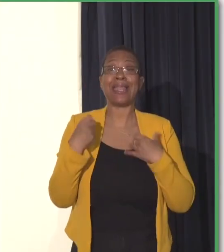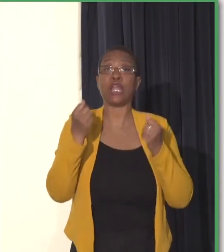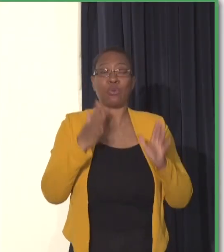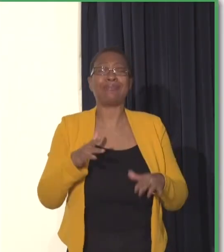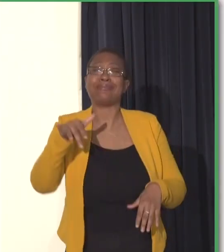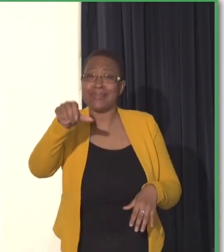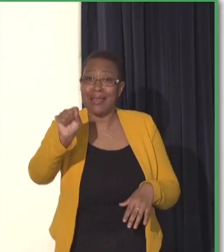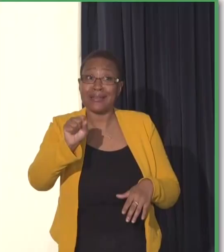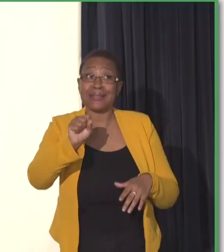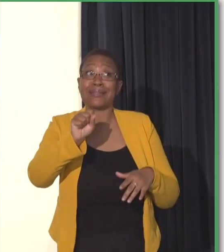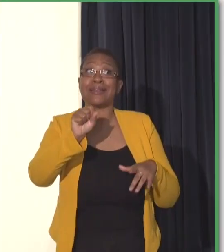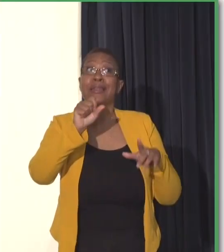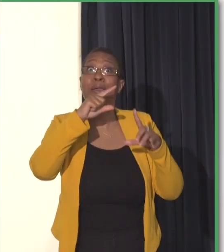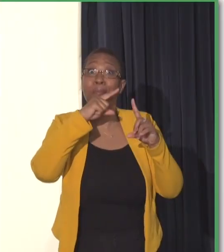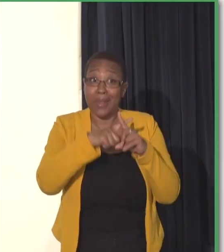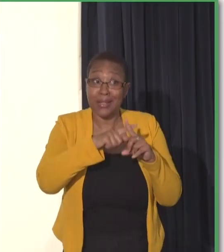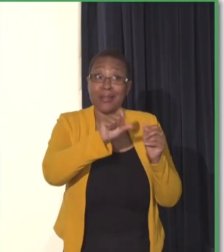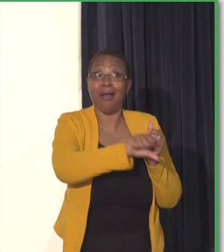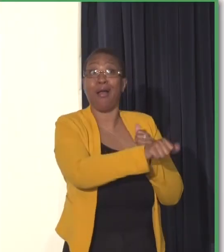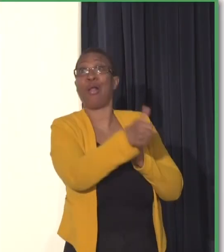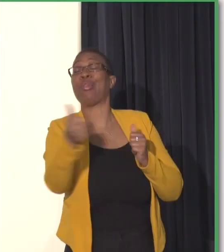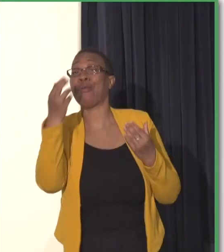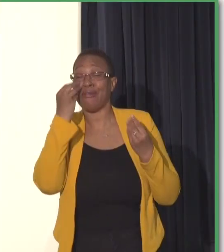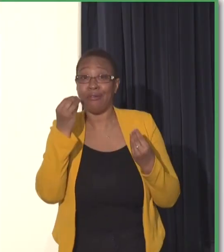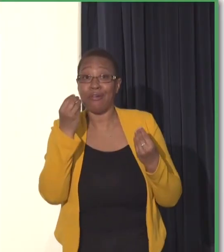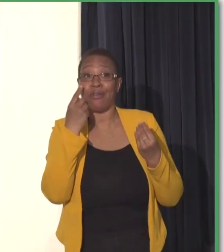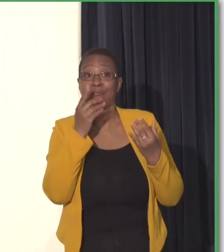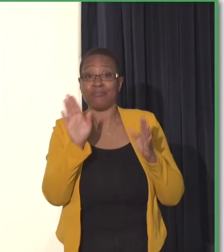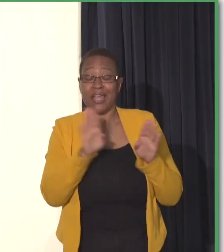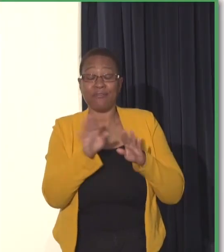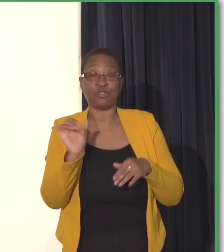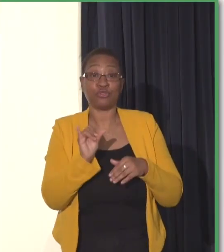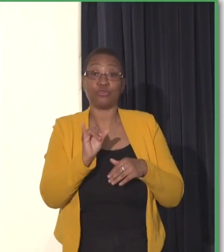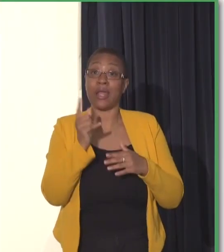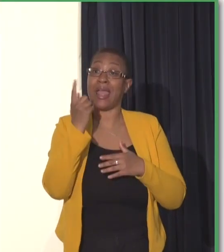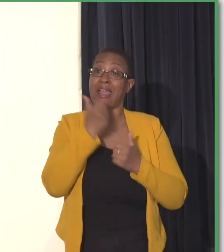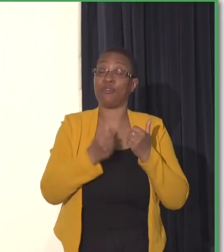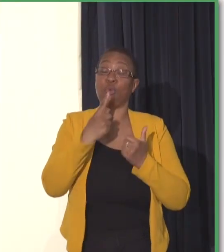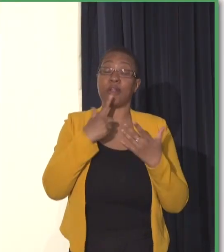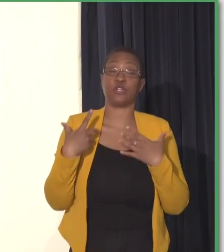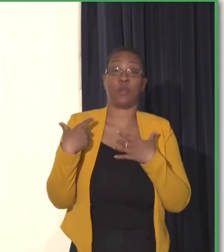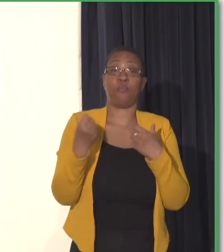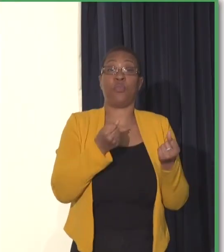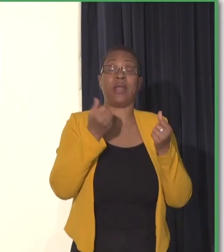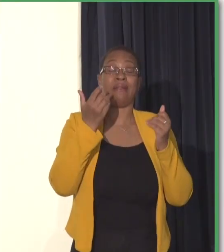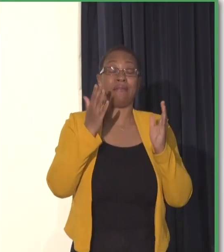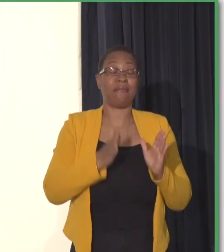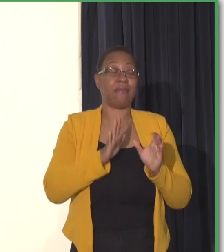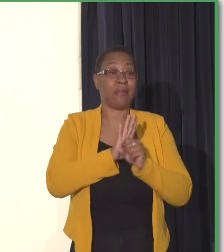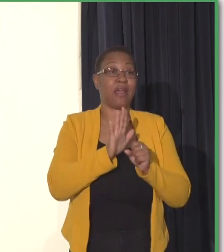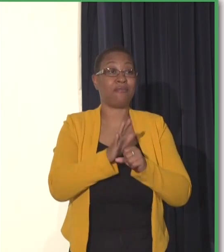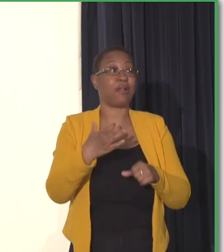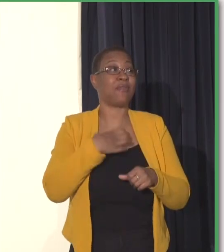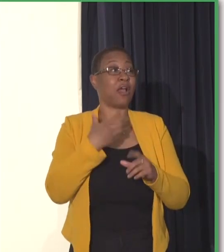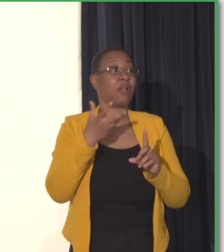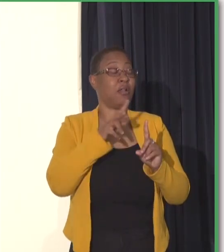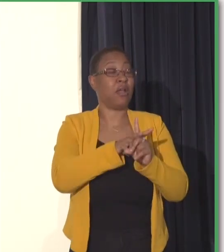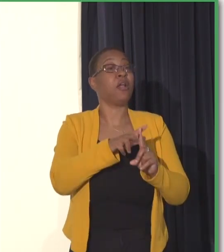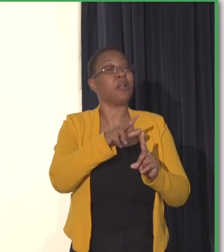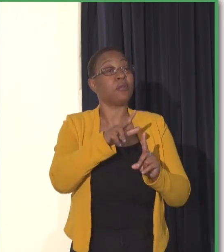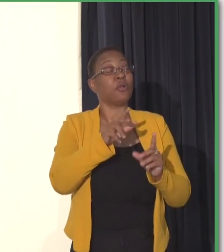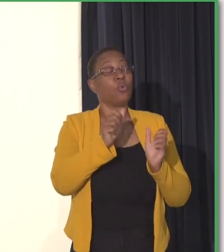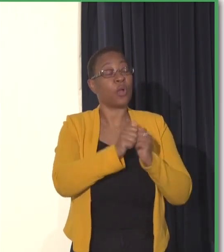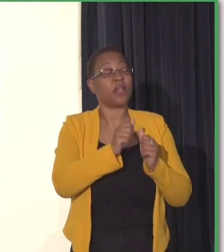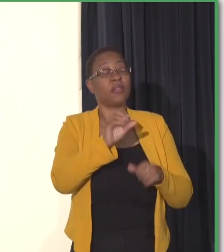see everything else as well. And I believe everyone who is brave enough to file a complaint with OCI needs to